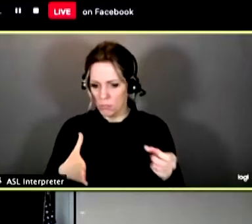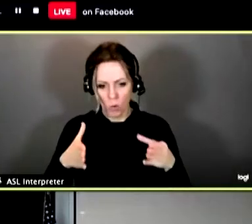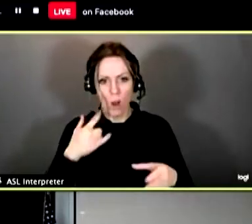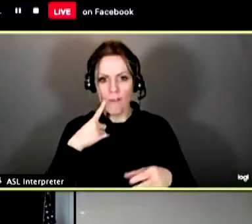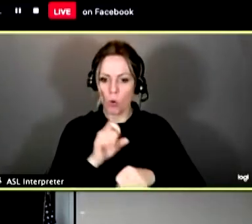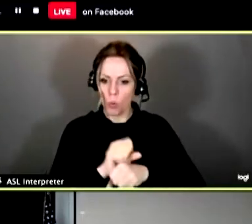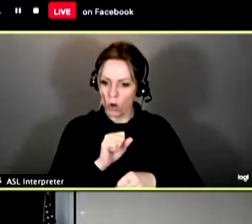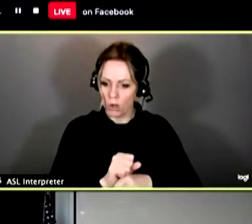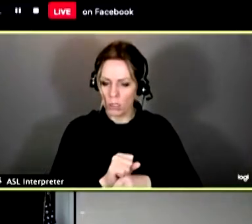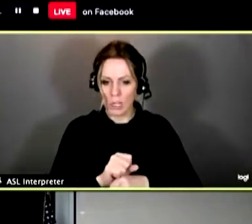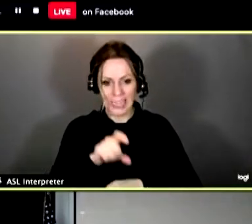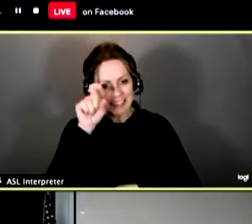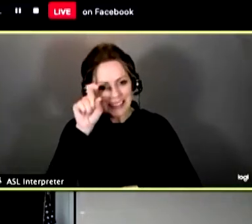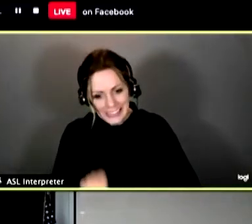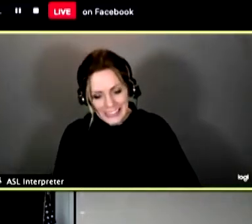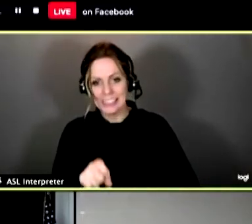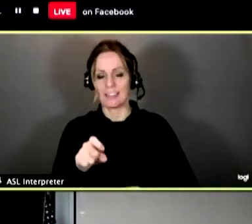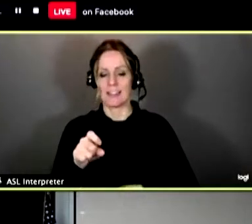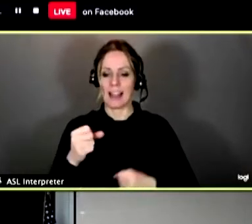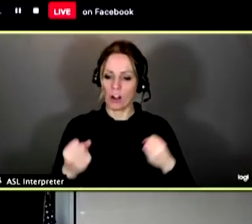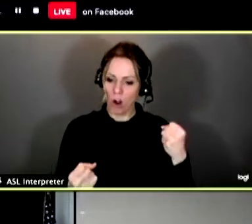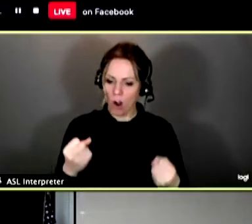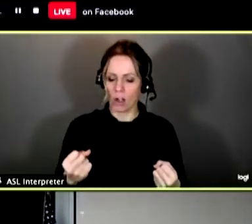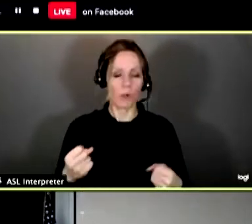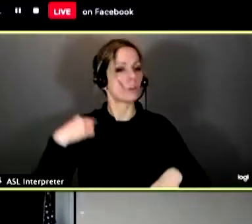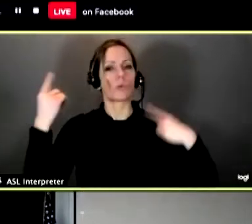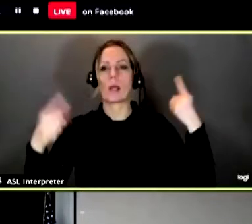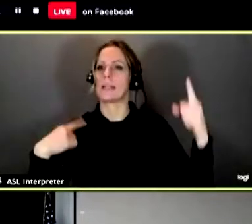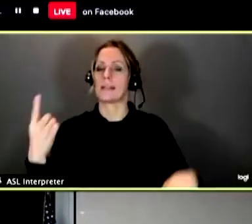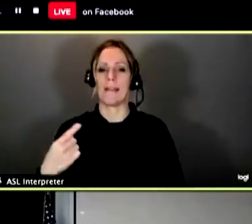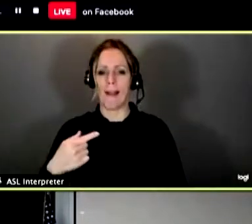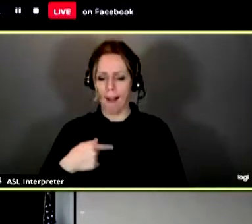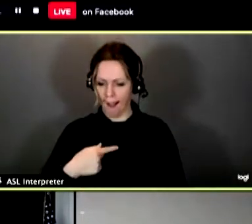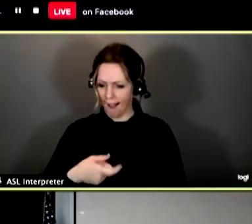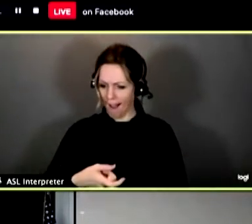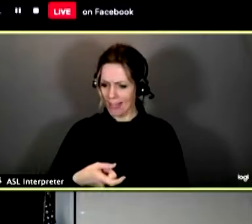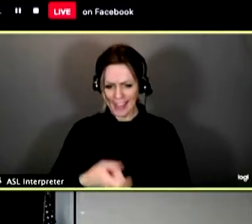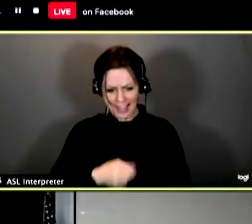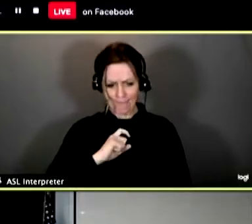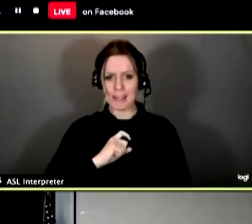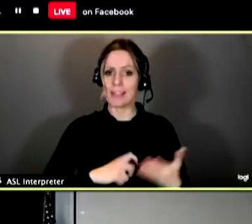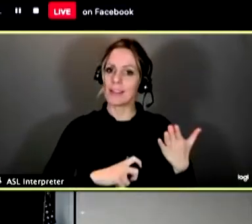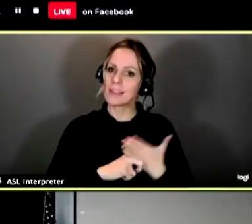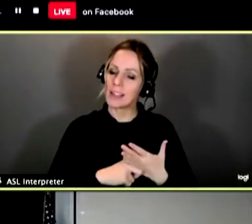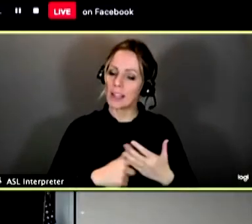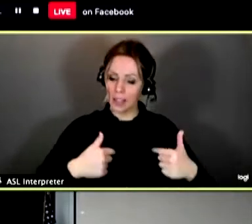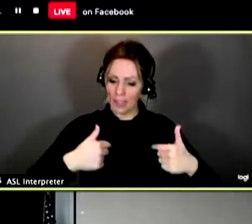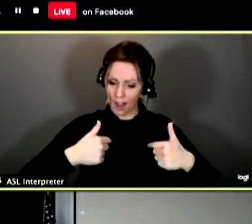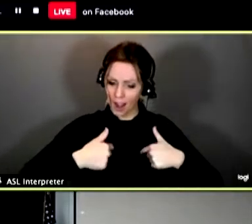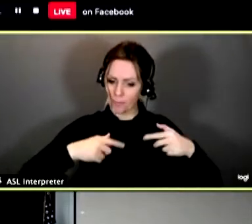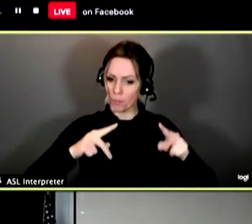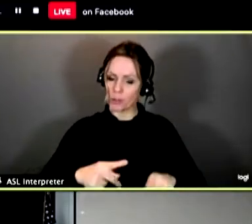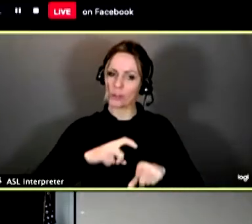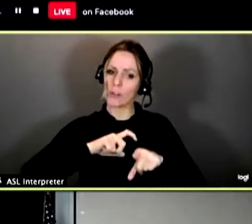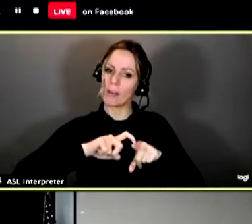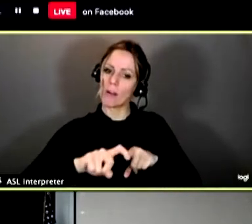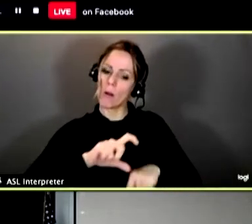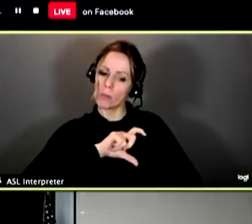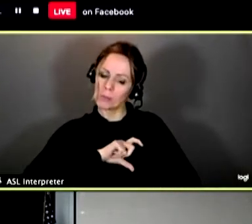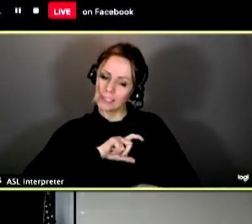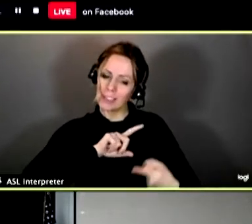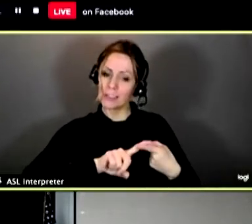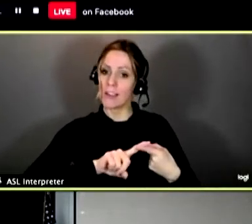But right. It was just crazy that I ended up getting the ticket when I was the one that called the police. And then I lost a car too on